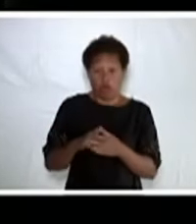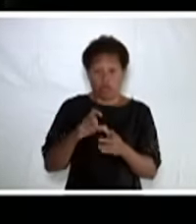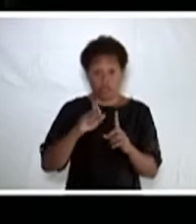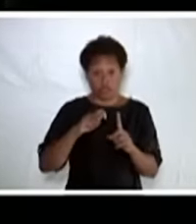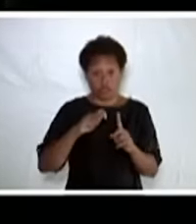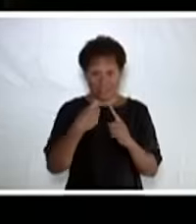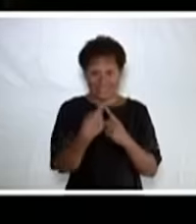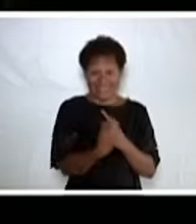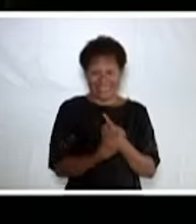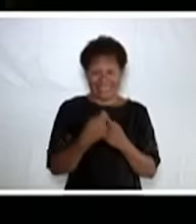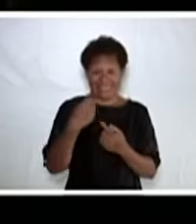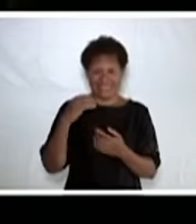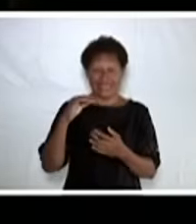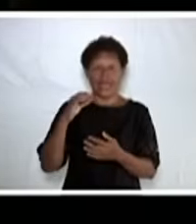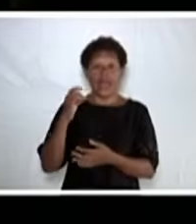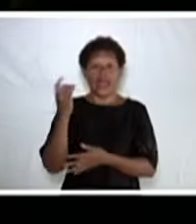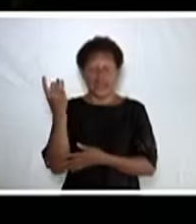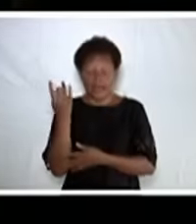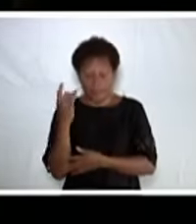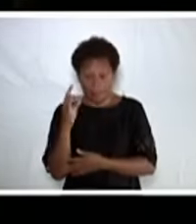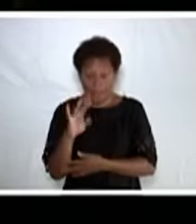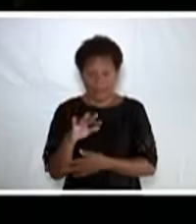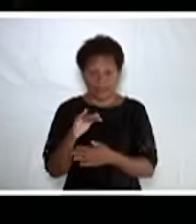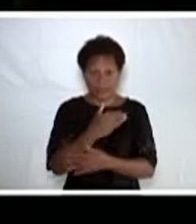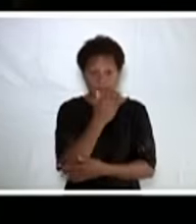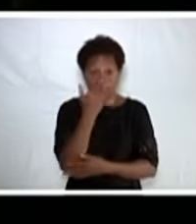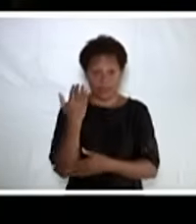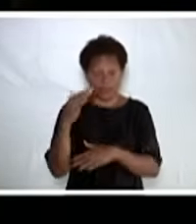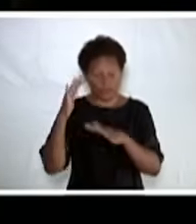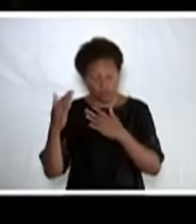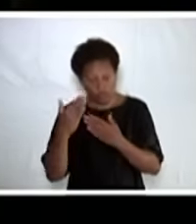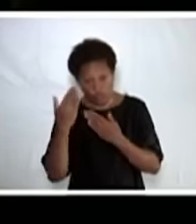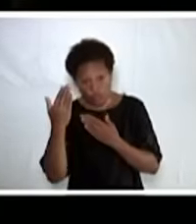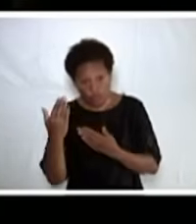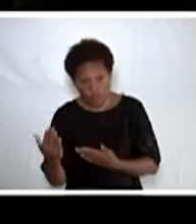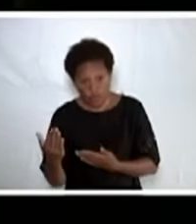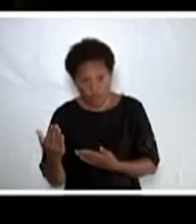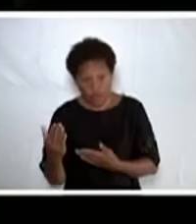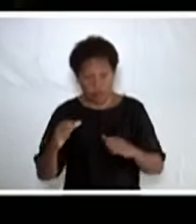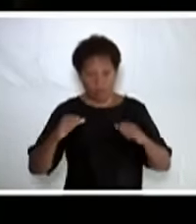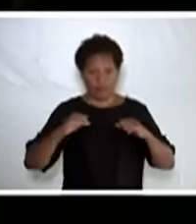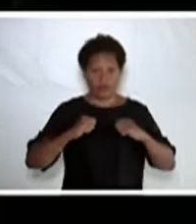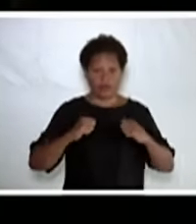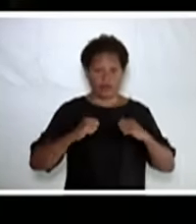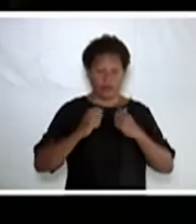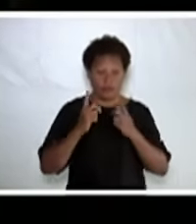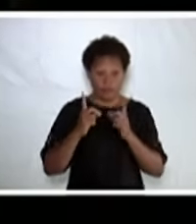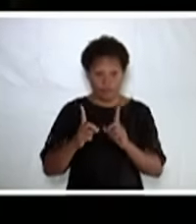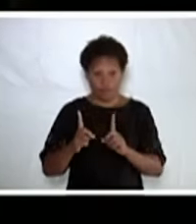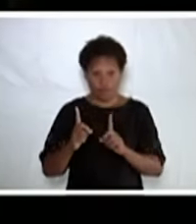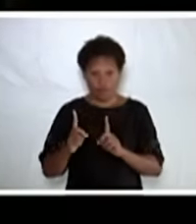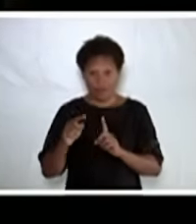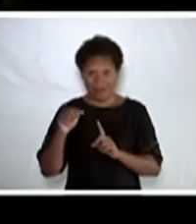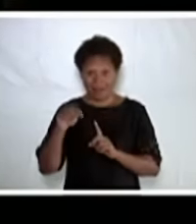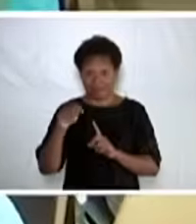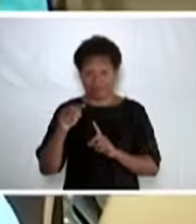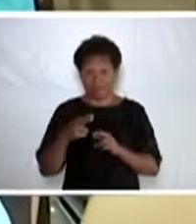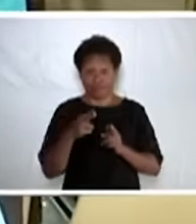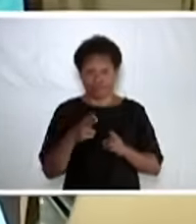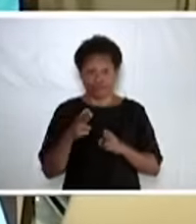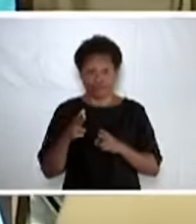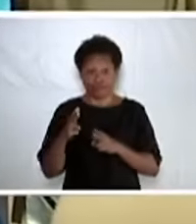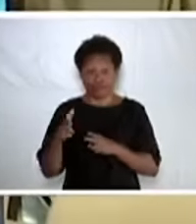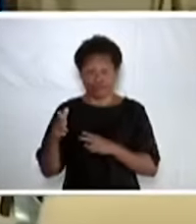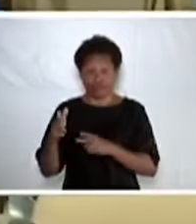an Independence Day, is a formal display of military honor and national pride. Following the feu de joie, the first round of the feu de